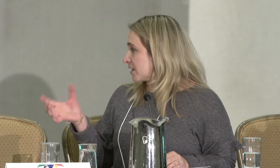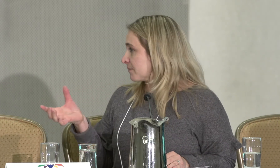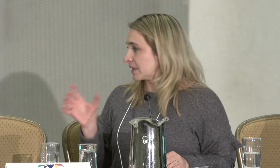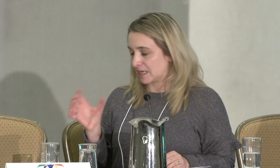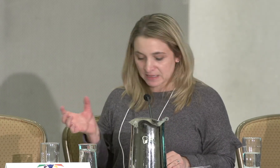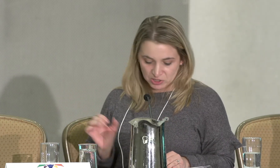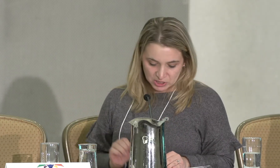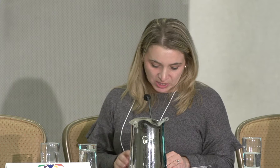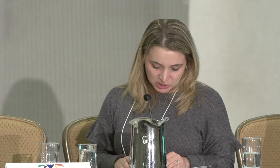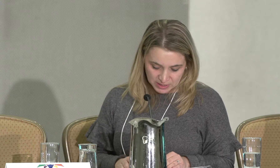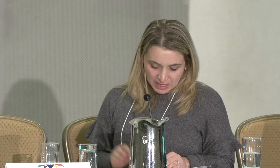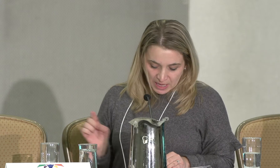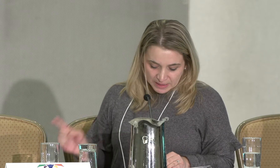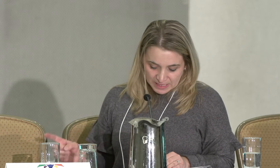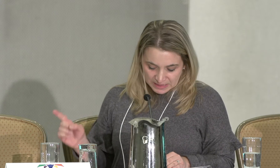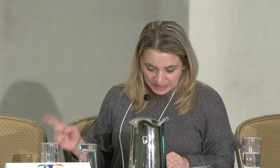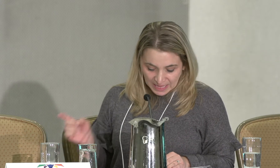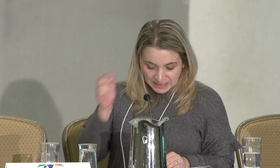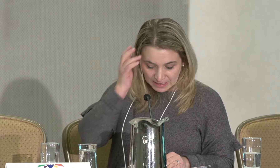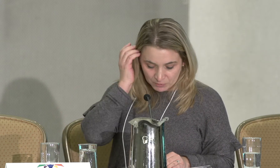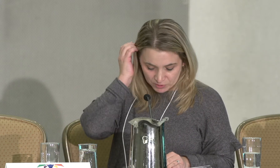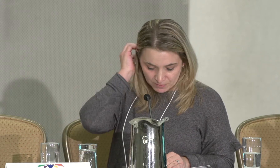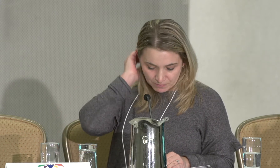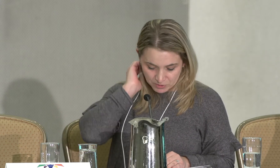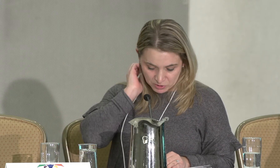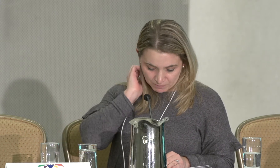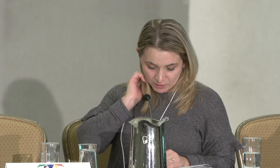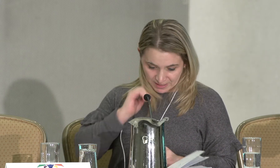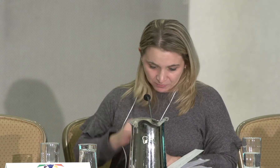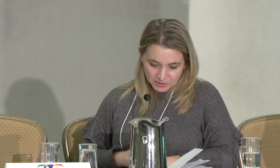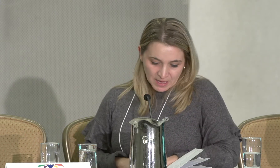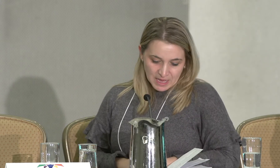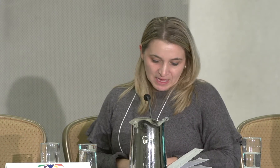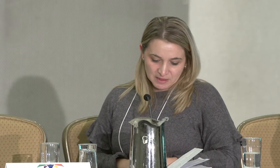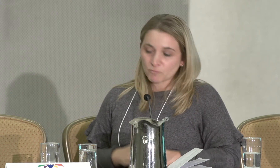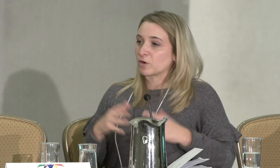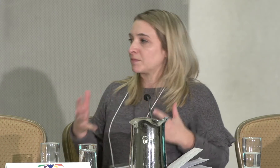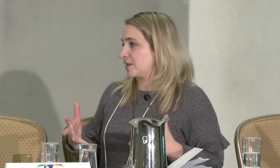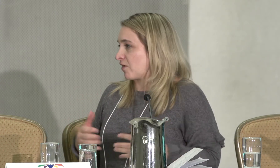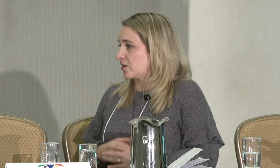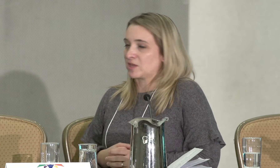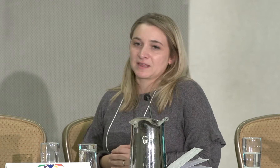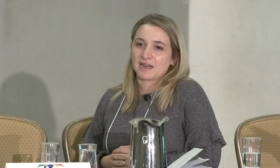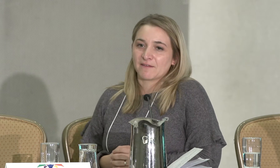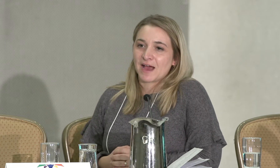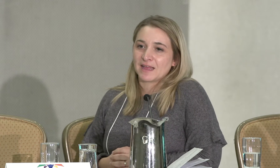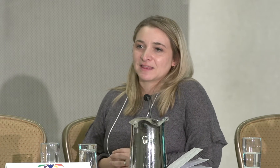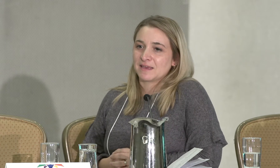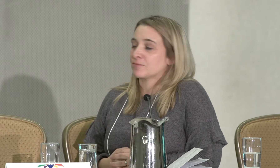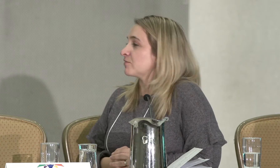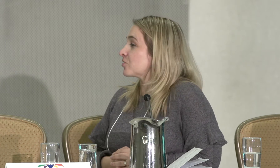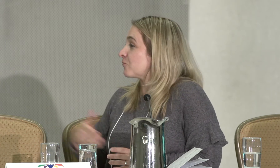as their disability condition changes. The last thing I'm going to point out is workplace strategies. And I've